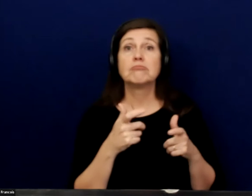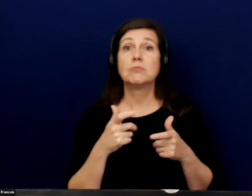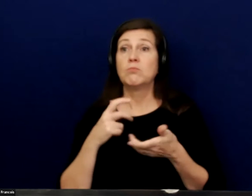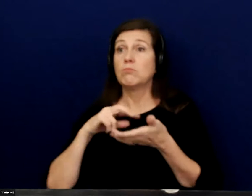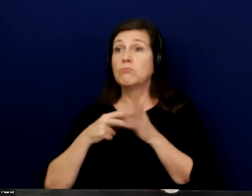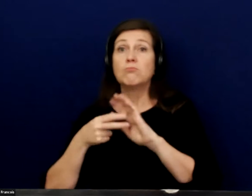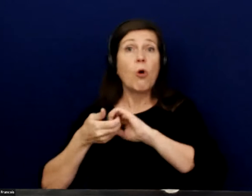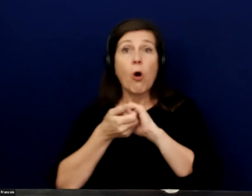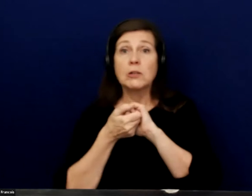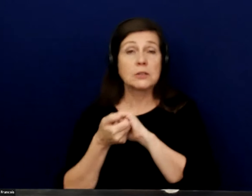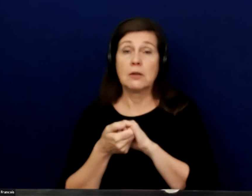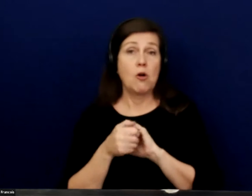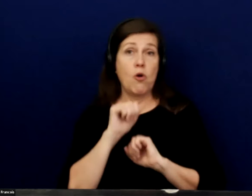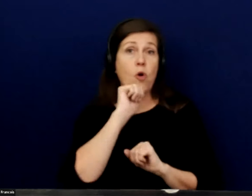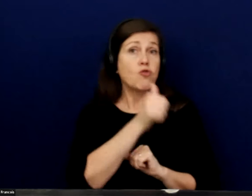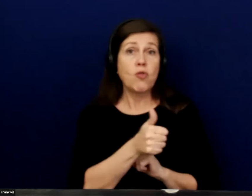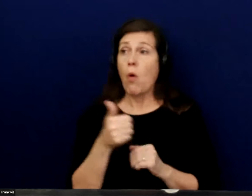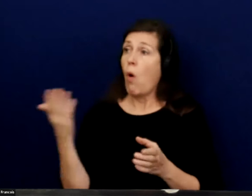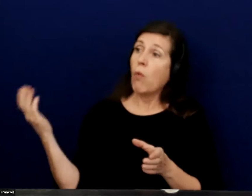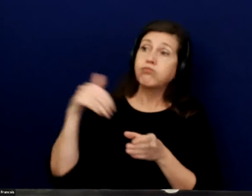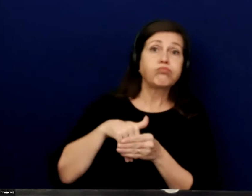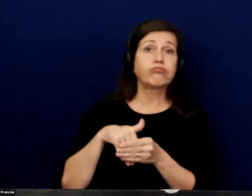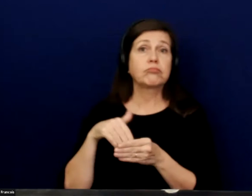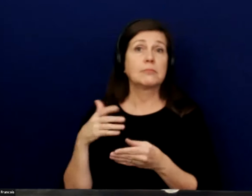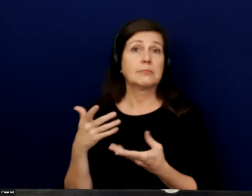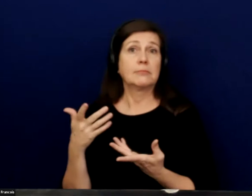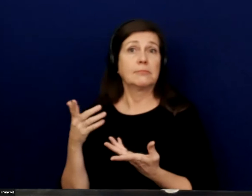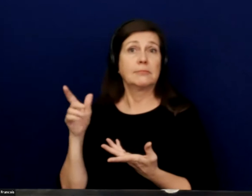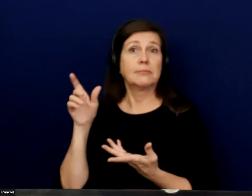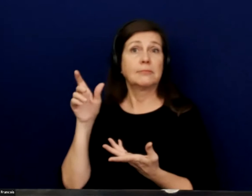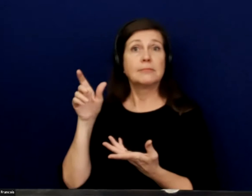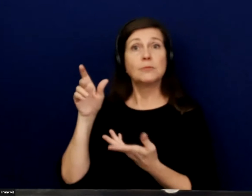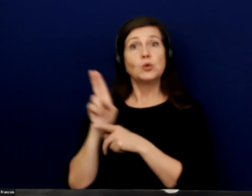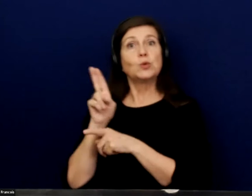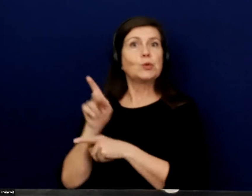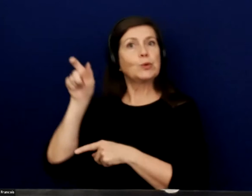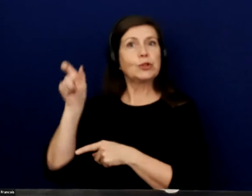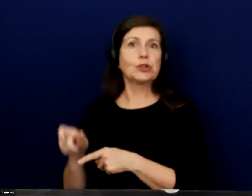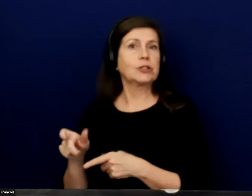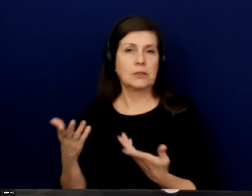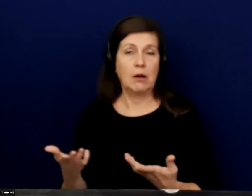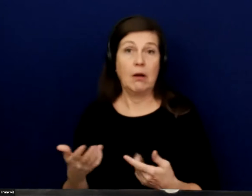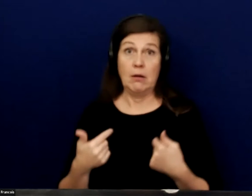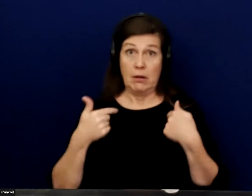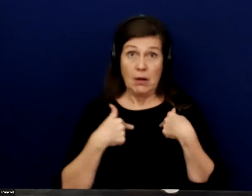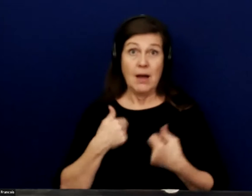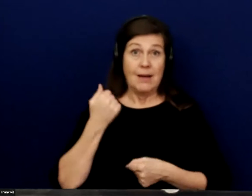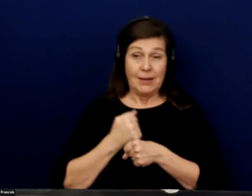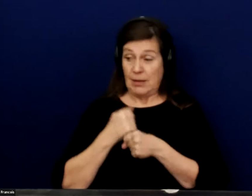use or involve users a lot. So and we had several of the experts saying that in my whole career, most people